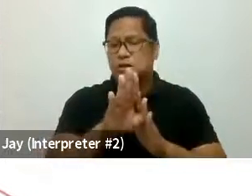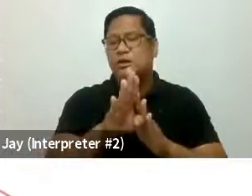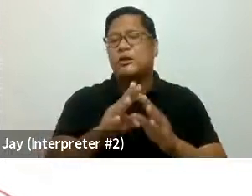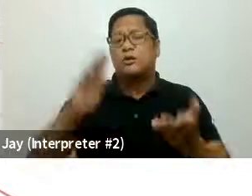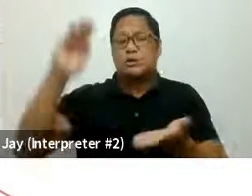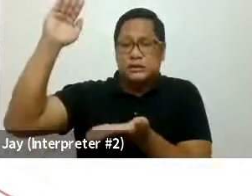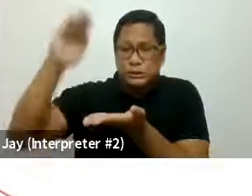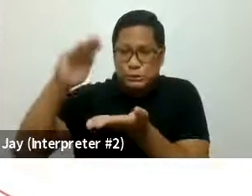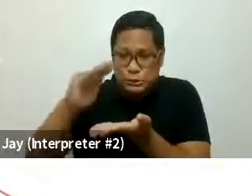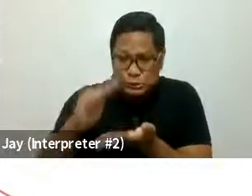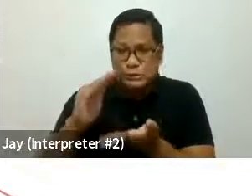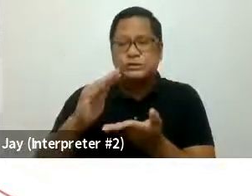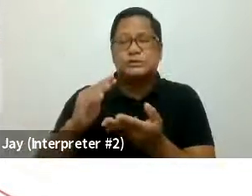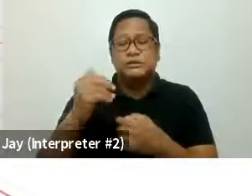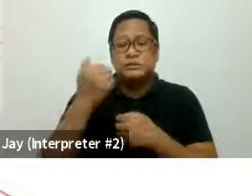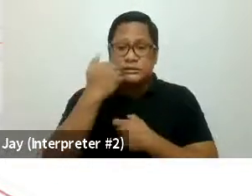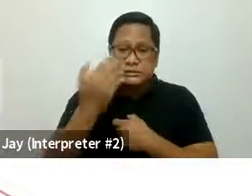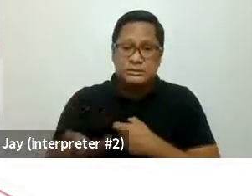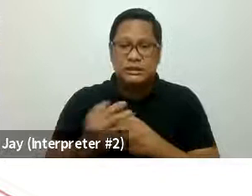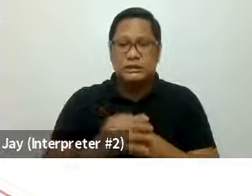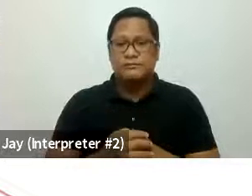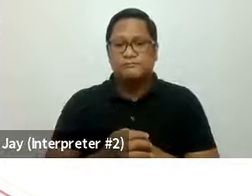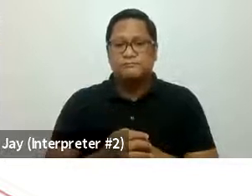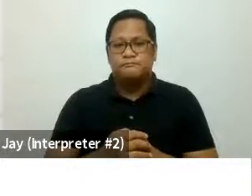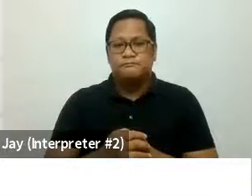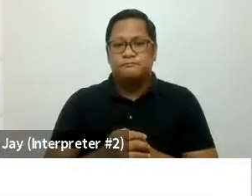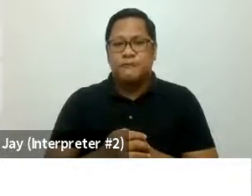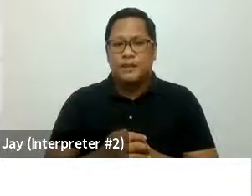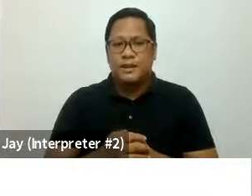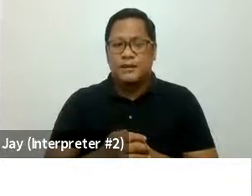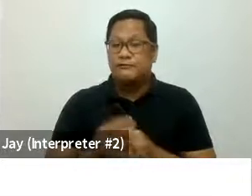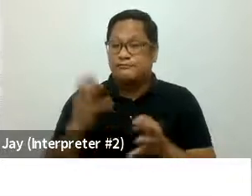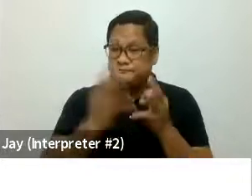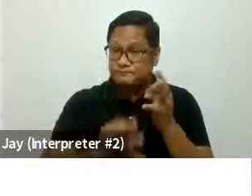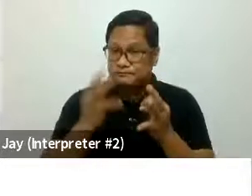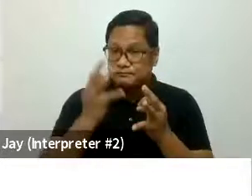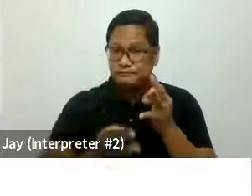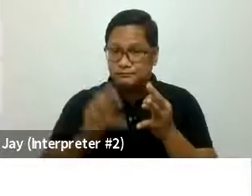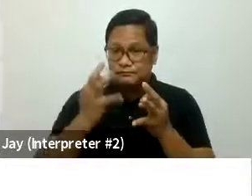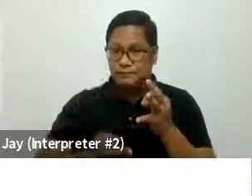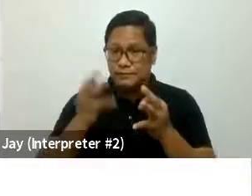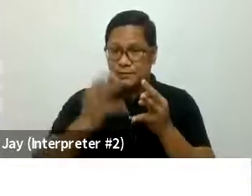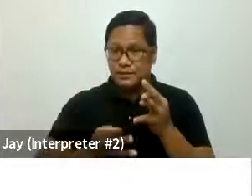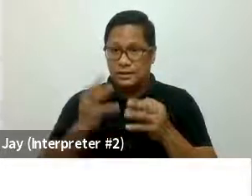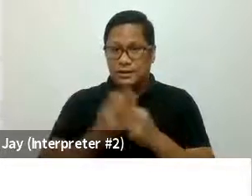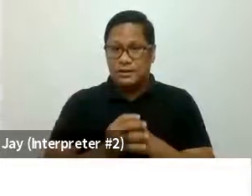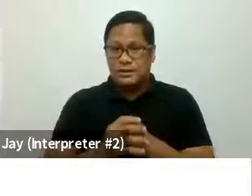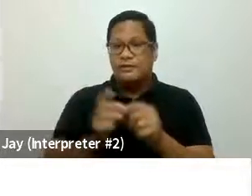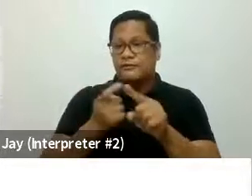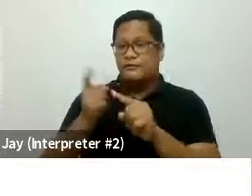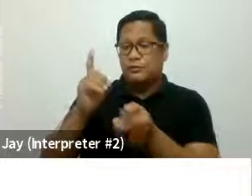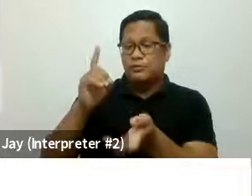premature mortality from NCDs, including cancer. So finally, according to Dr.